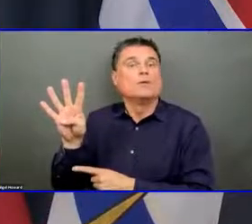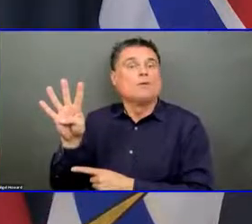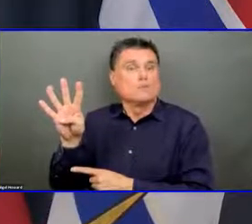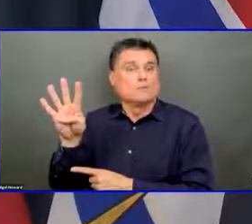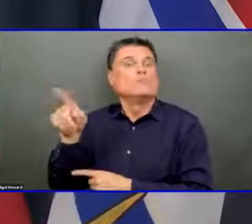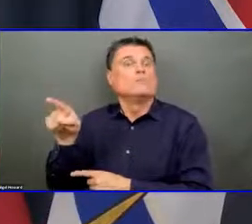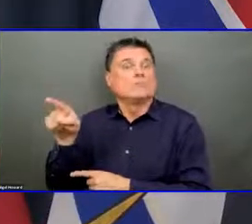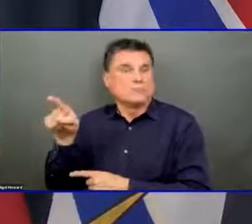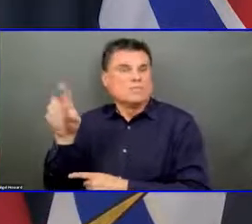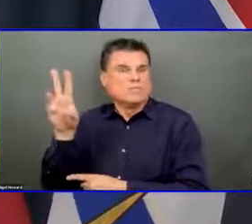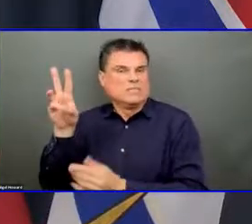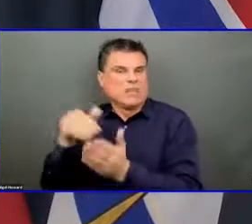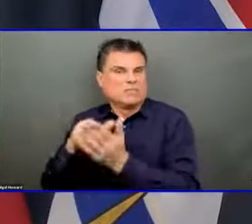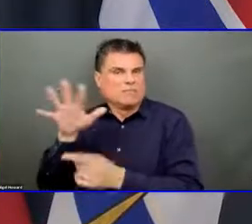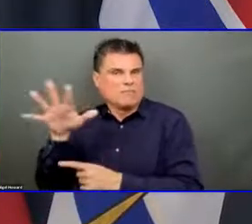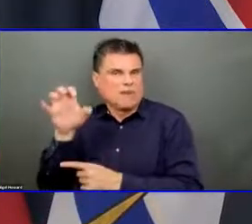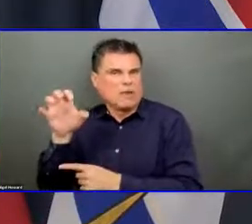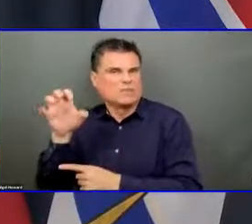7,583 in Vancouver Coastal Health,